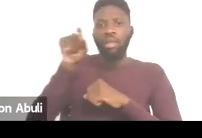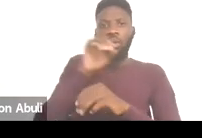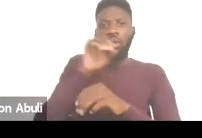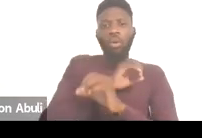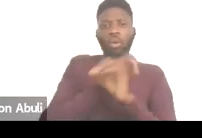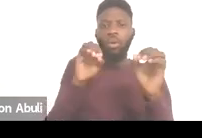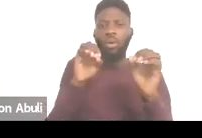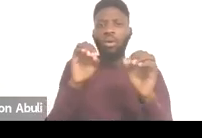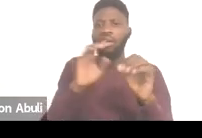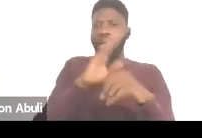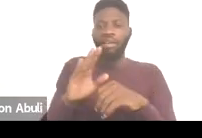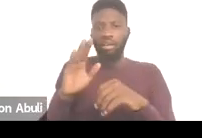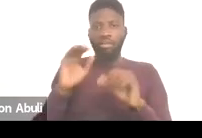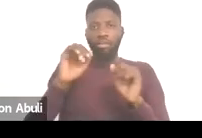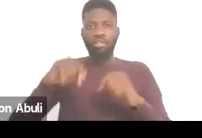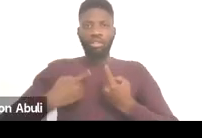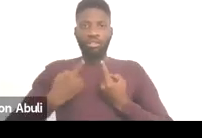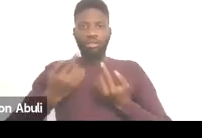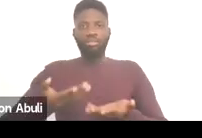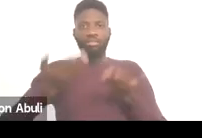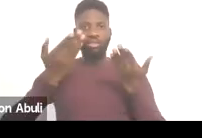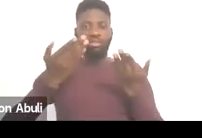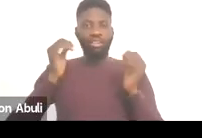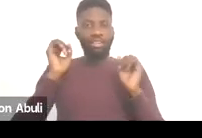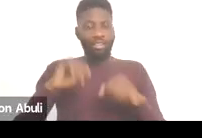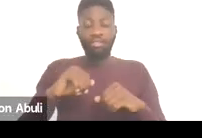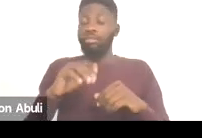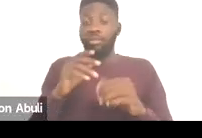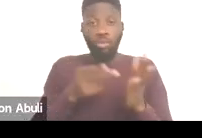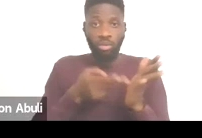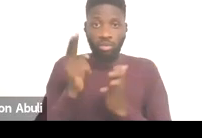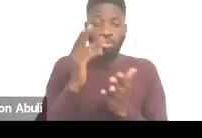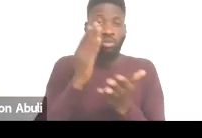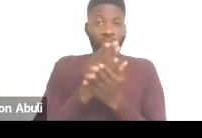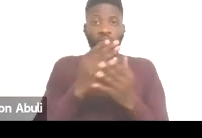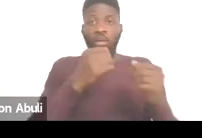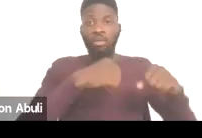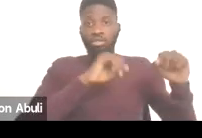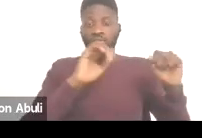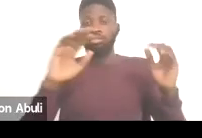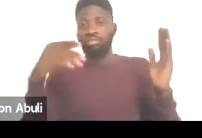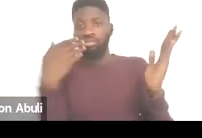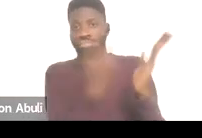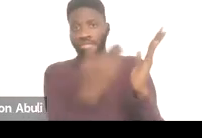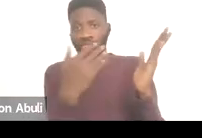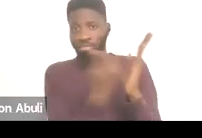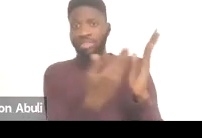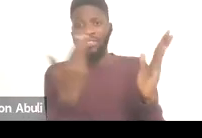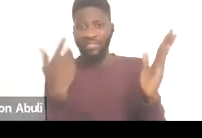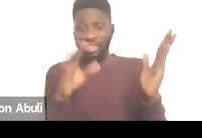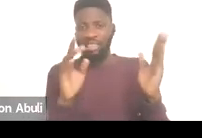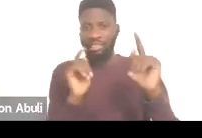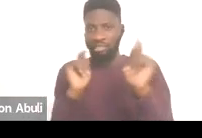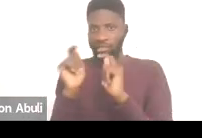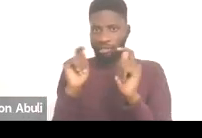Honestly, reasons why sometimes an employer might have interviewed a number of